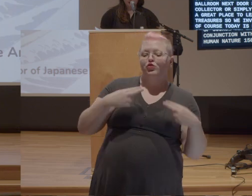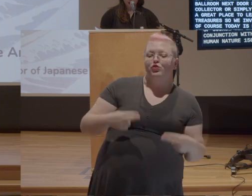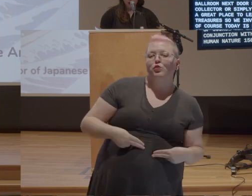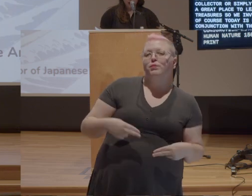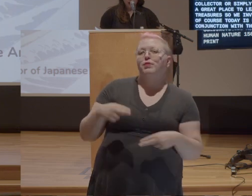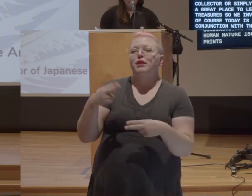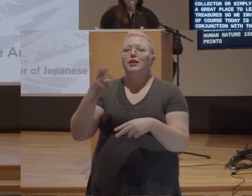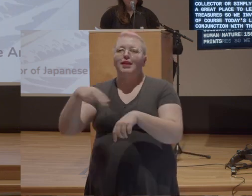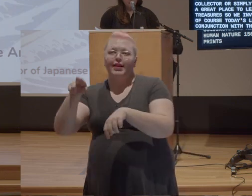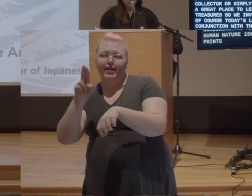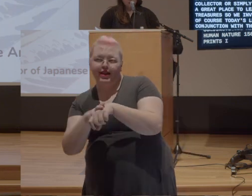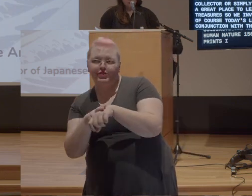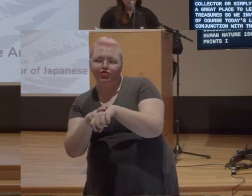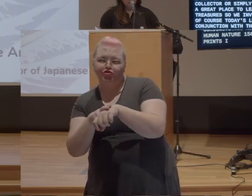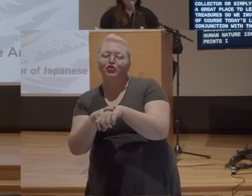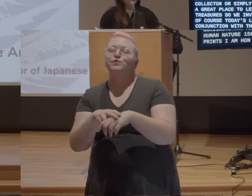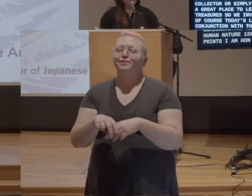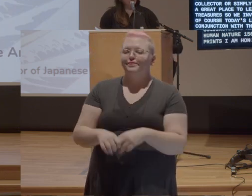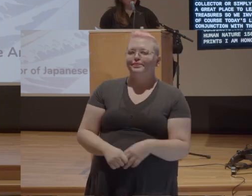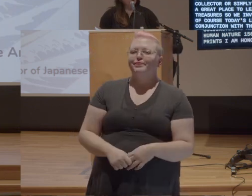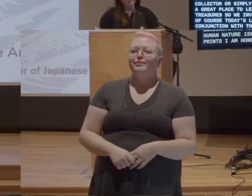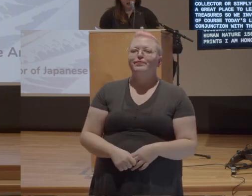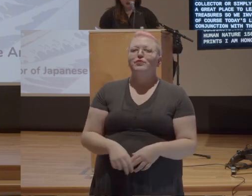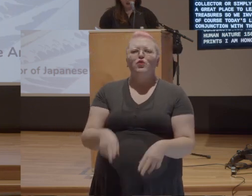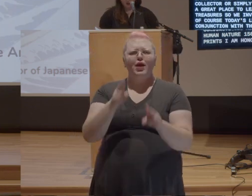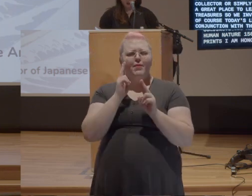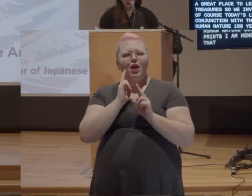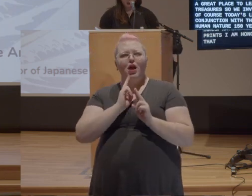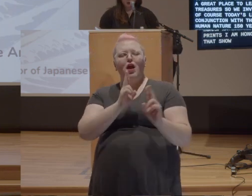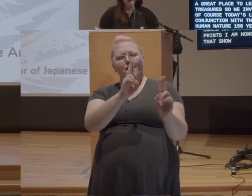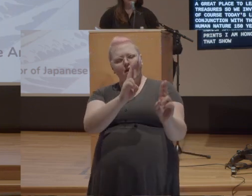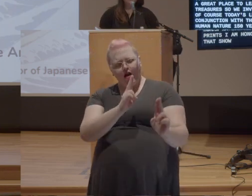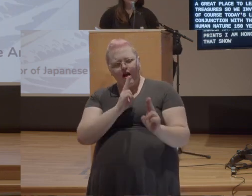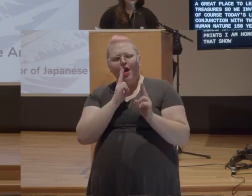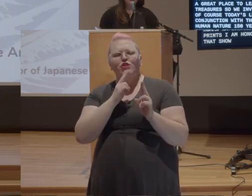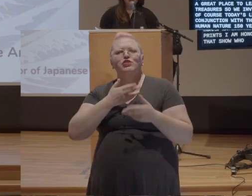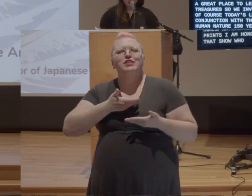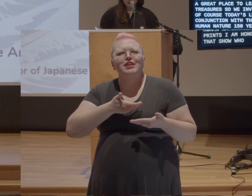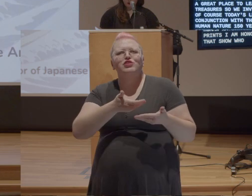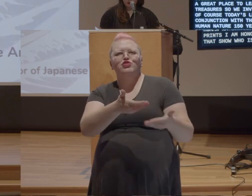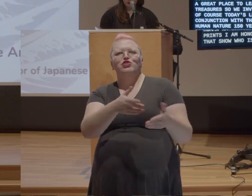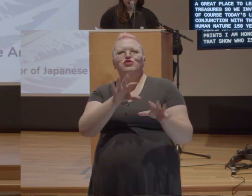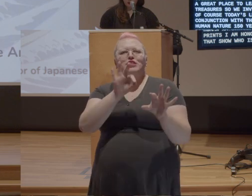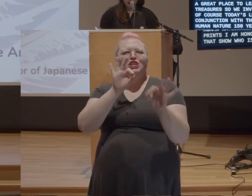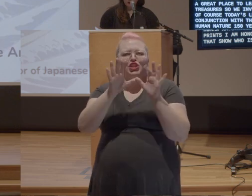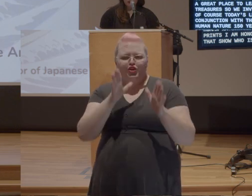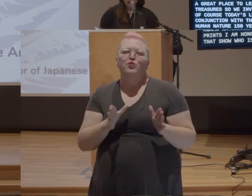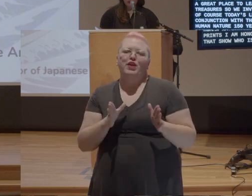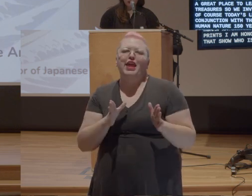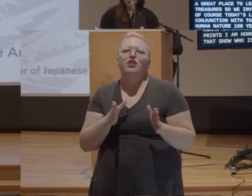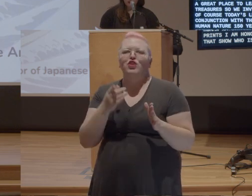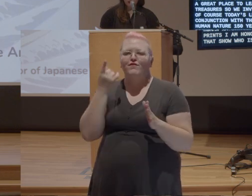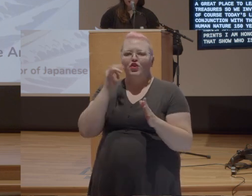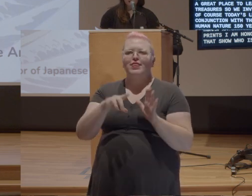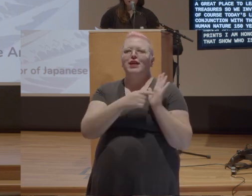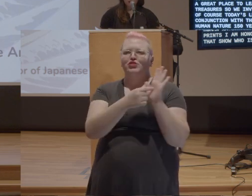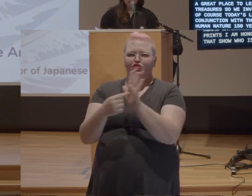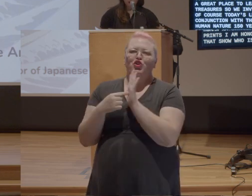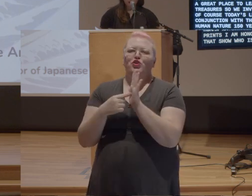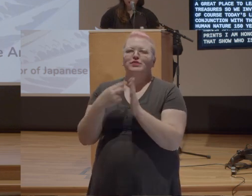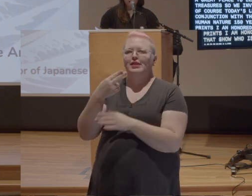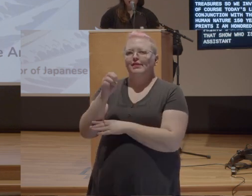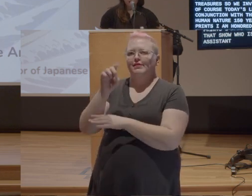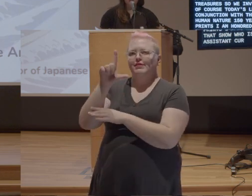Prints. I am honored to introduce the curator of that show, who is Helen Swift, the Japan Foundation